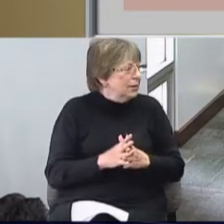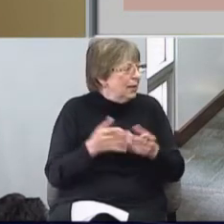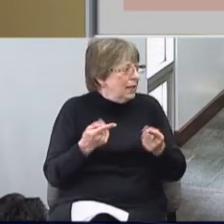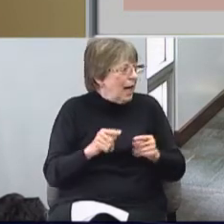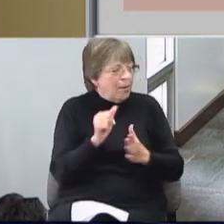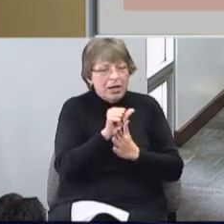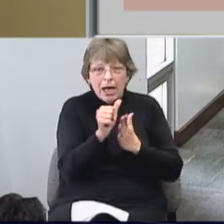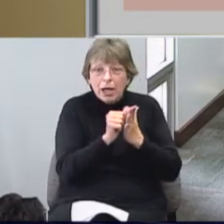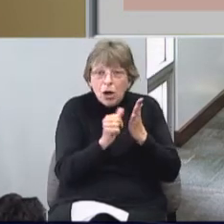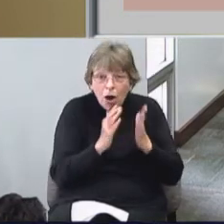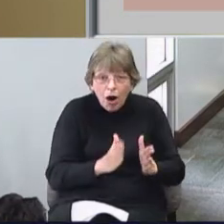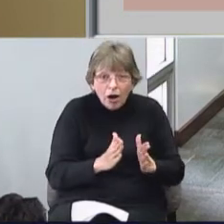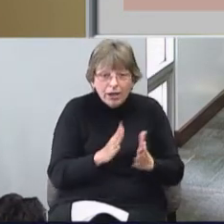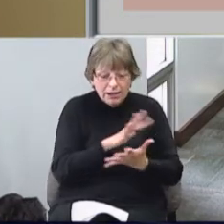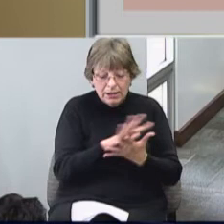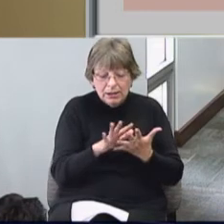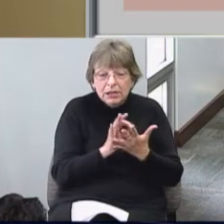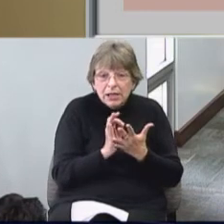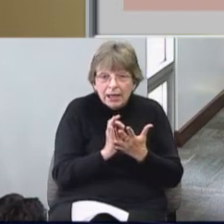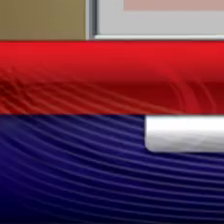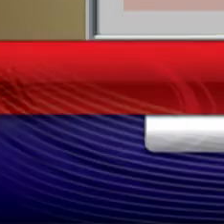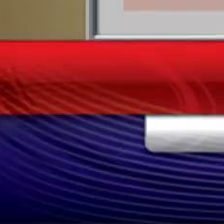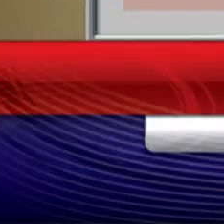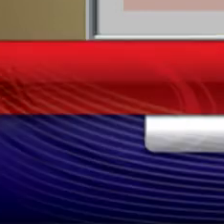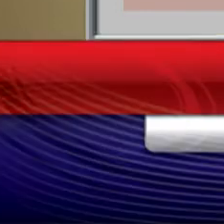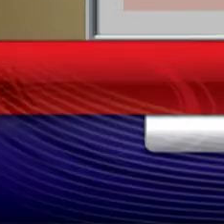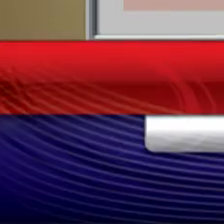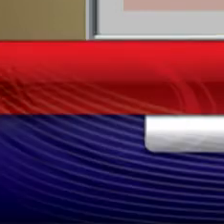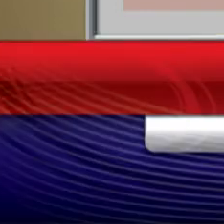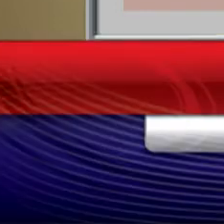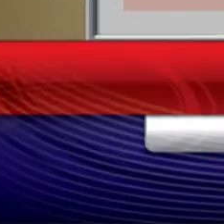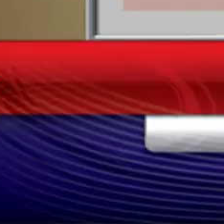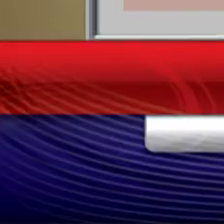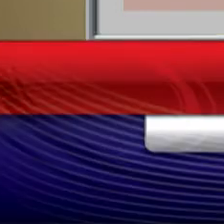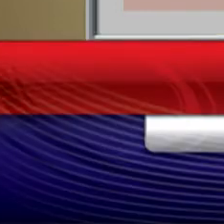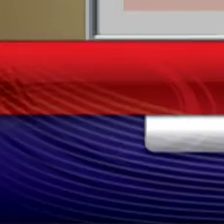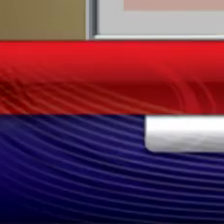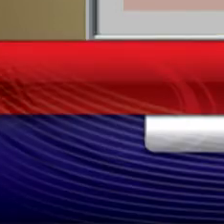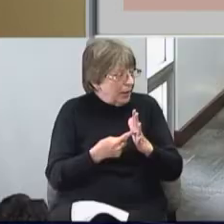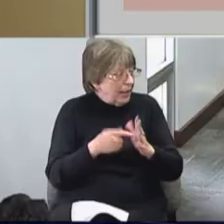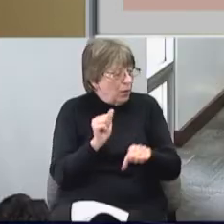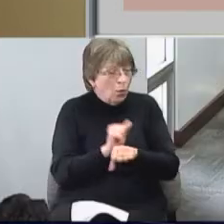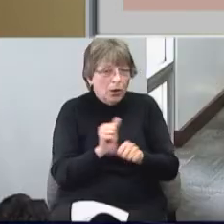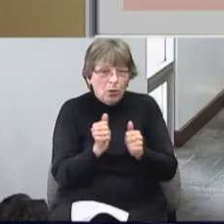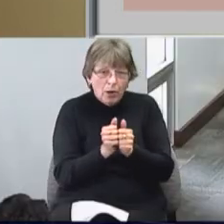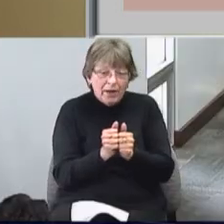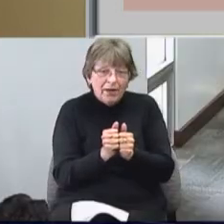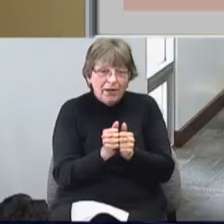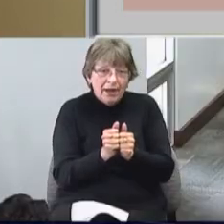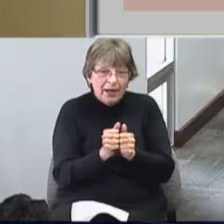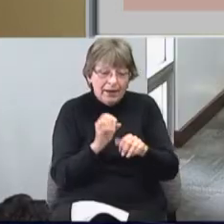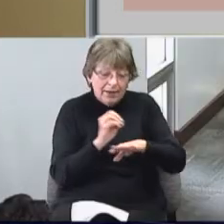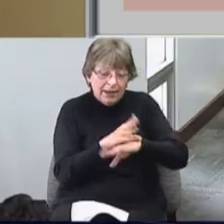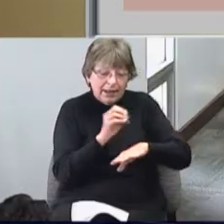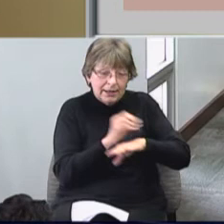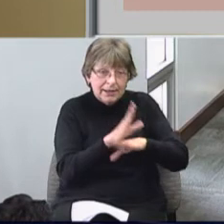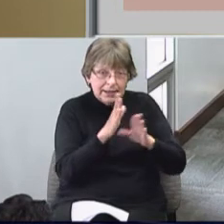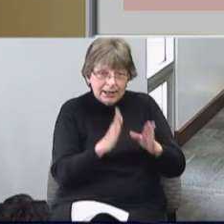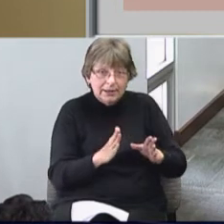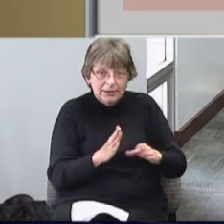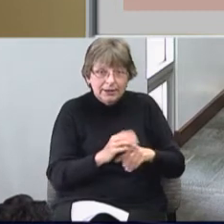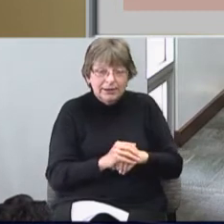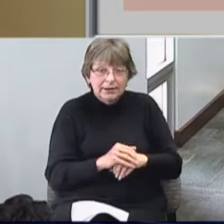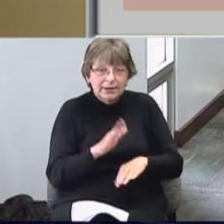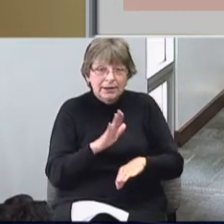is selected, then that individual would begin working with the consultants on